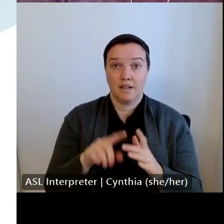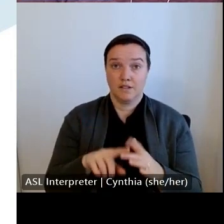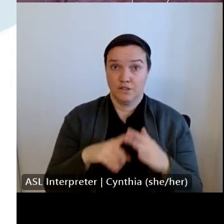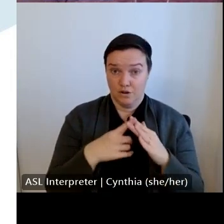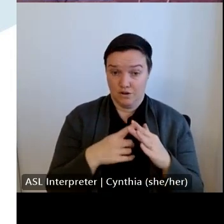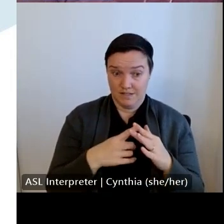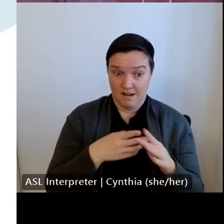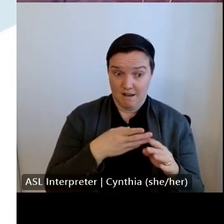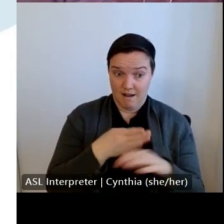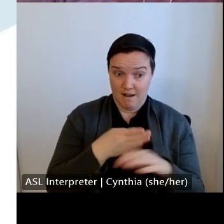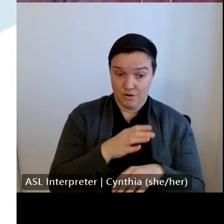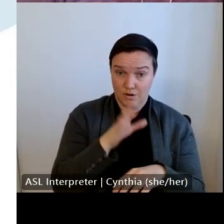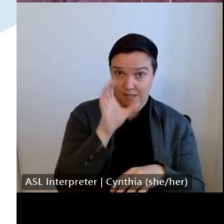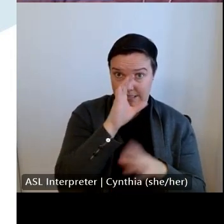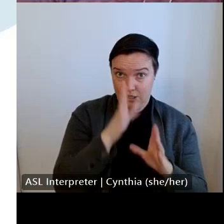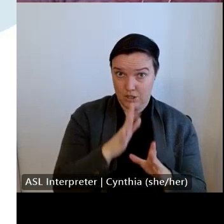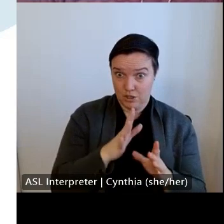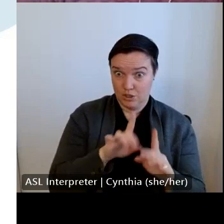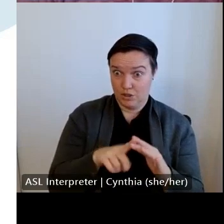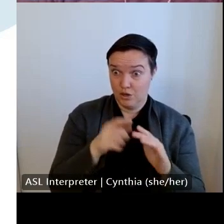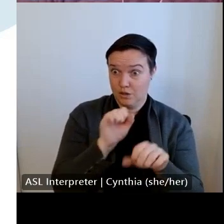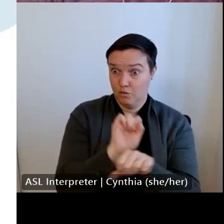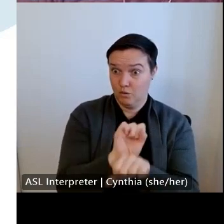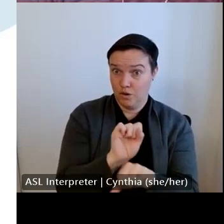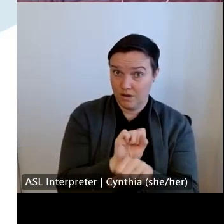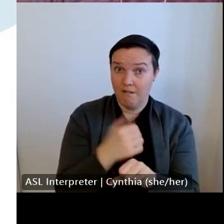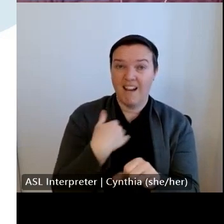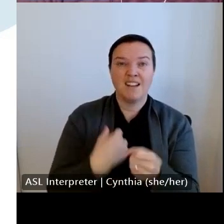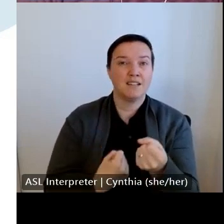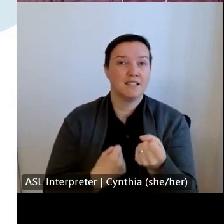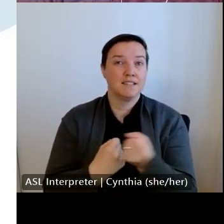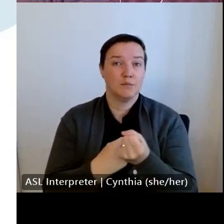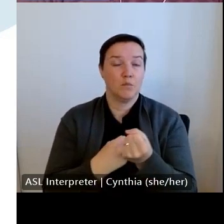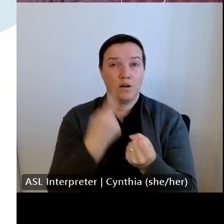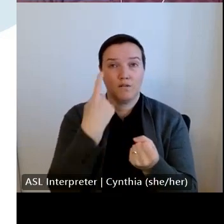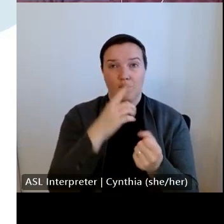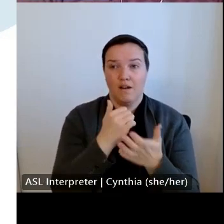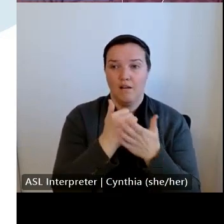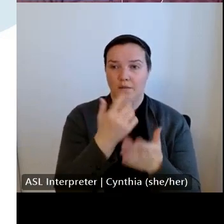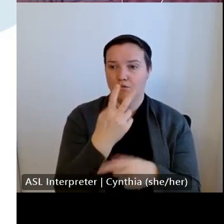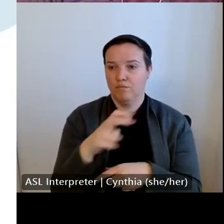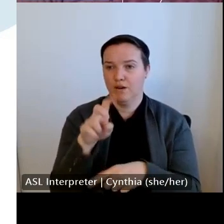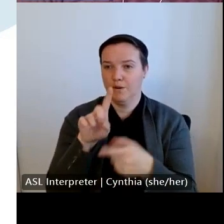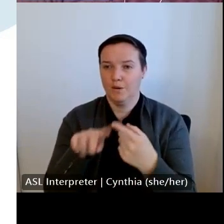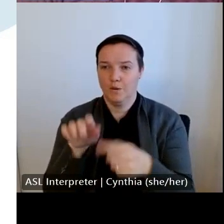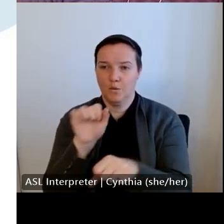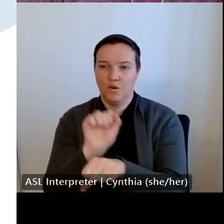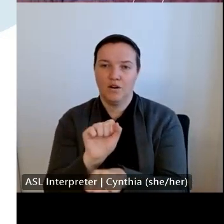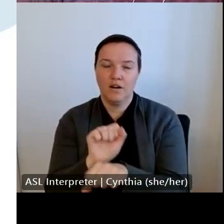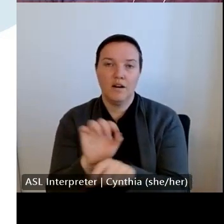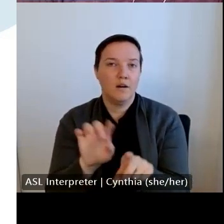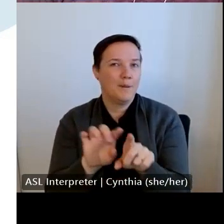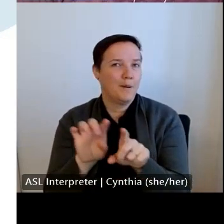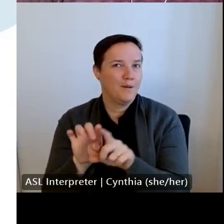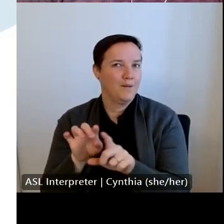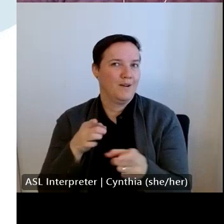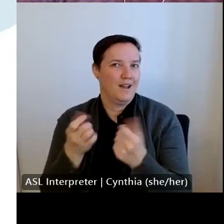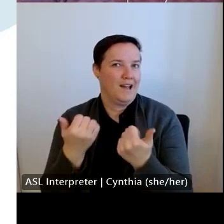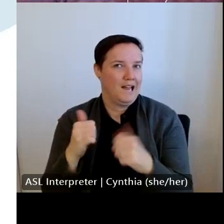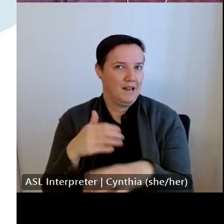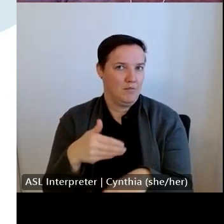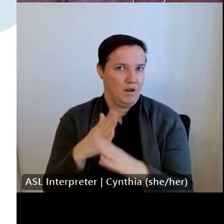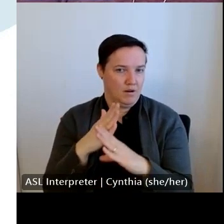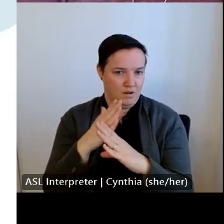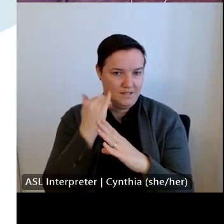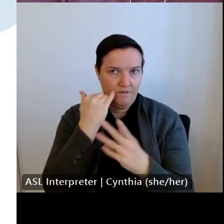work and includes supports to transition to employment, as well as managing barriers.